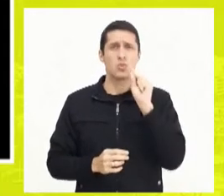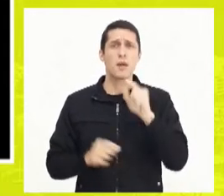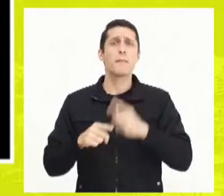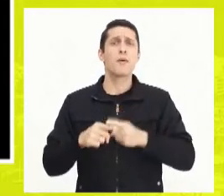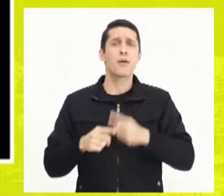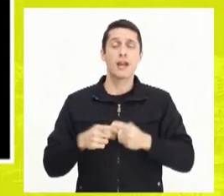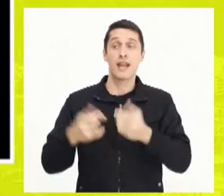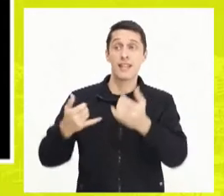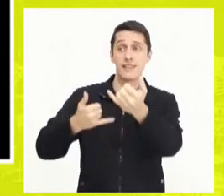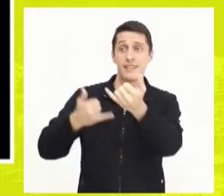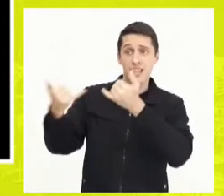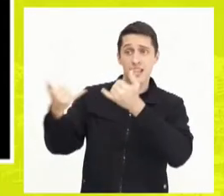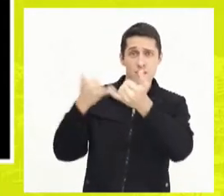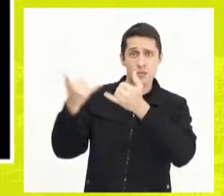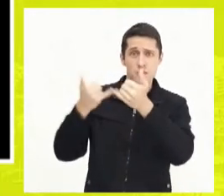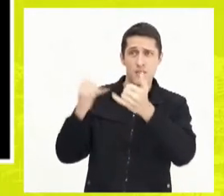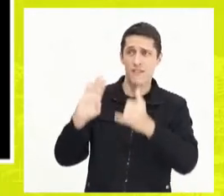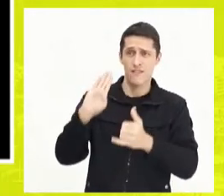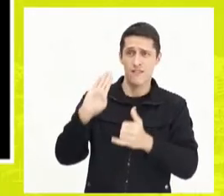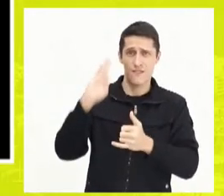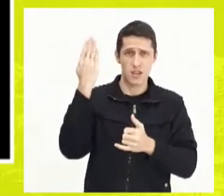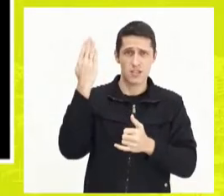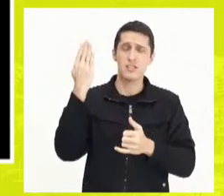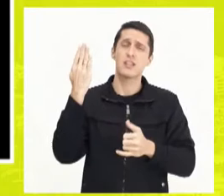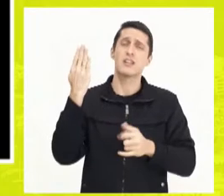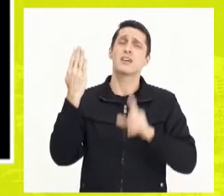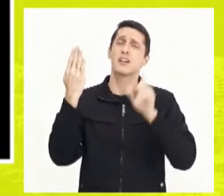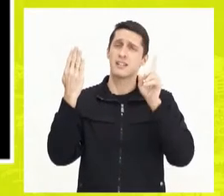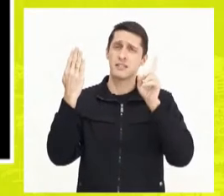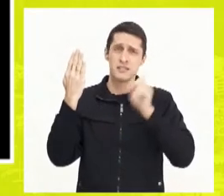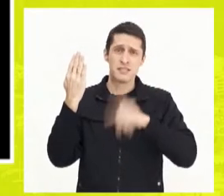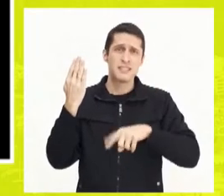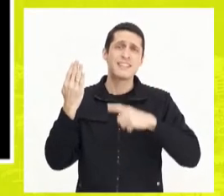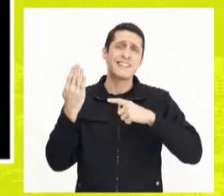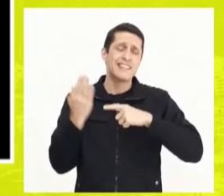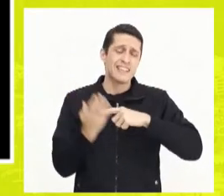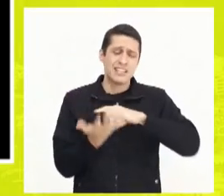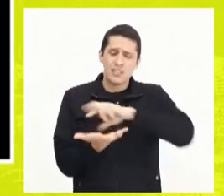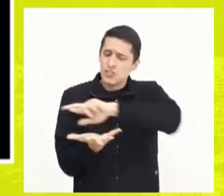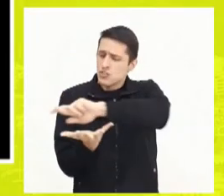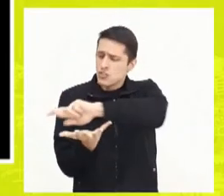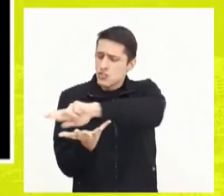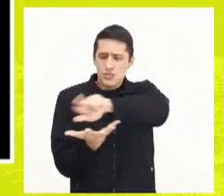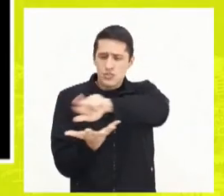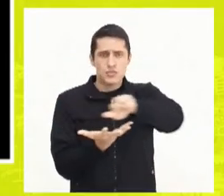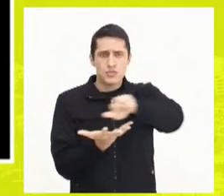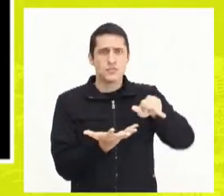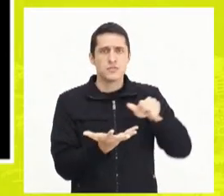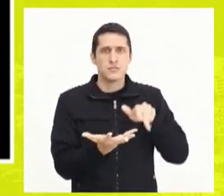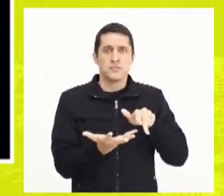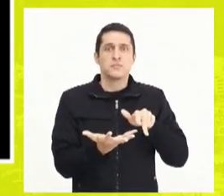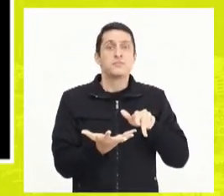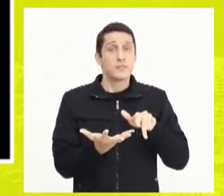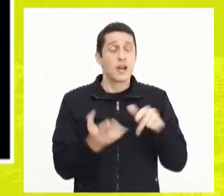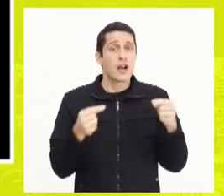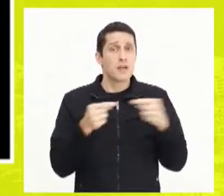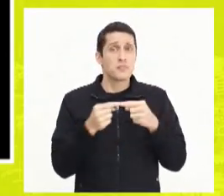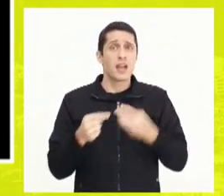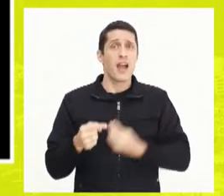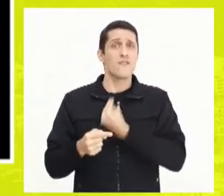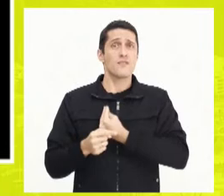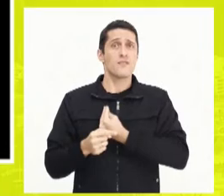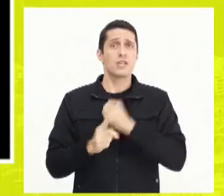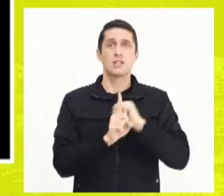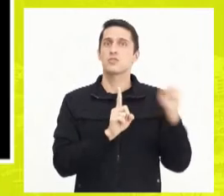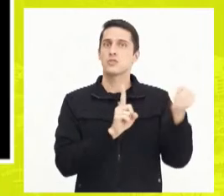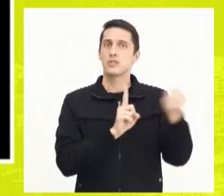huge because misinformation works with many uh dimensions and many